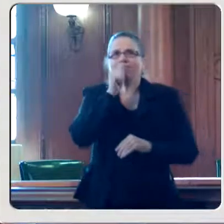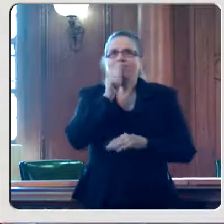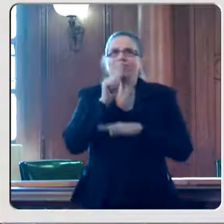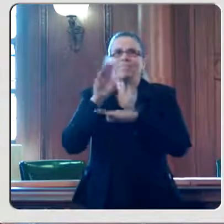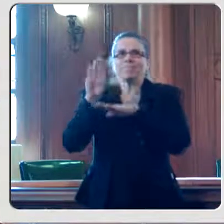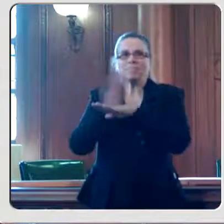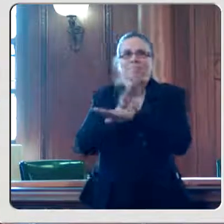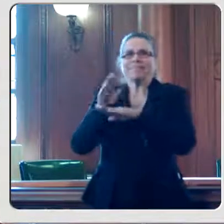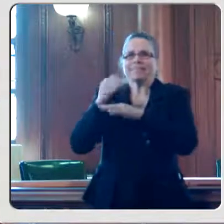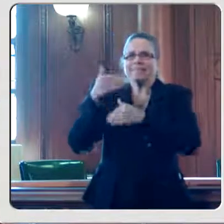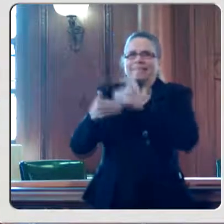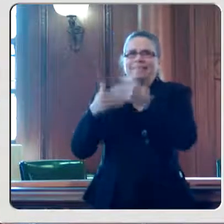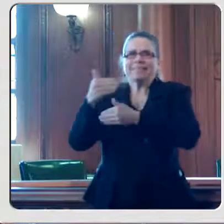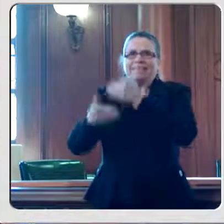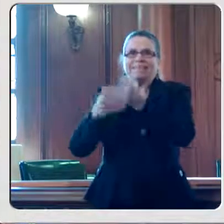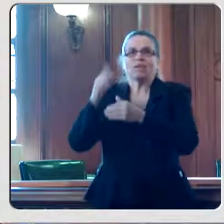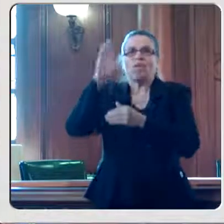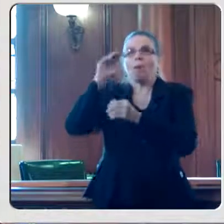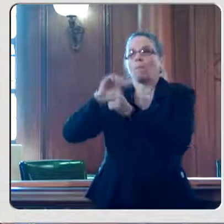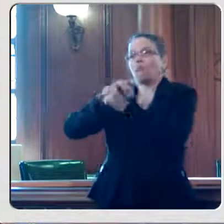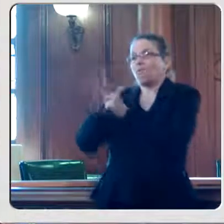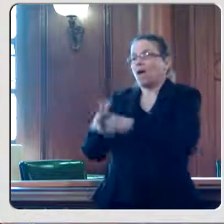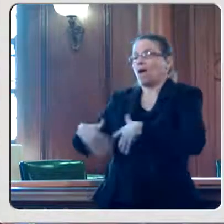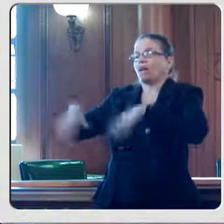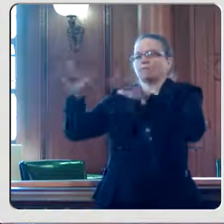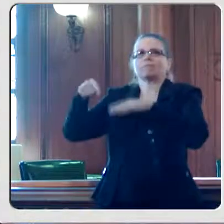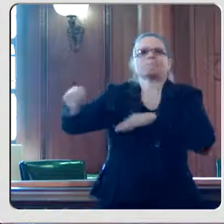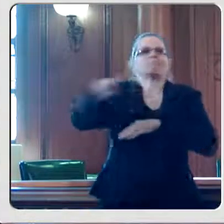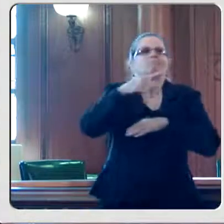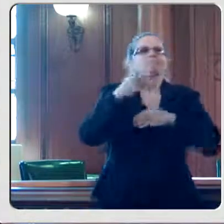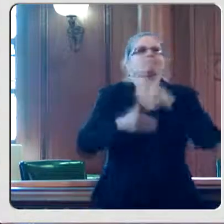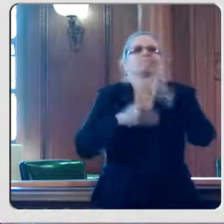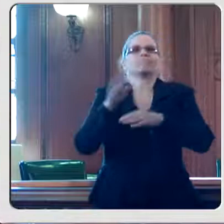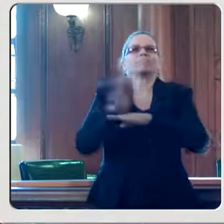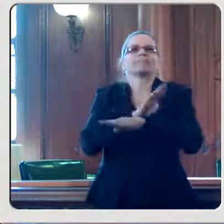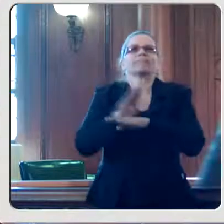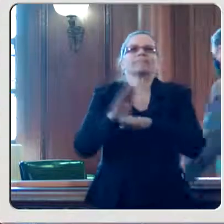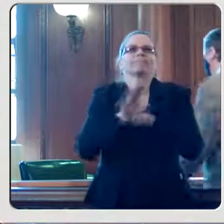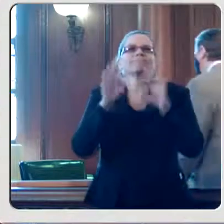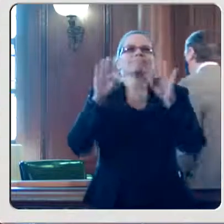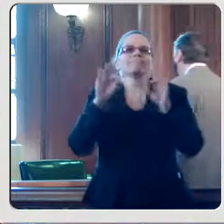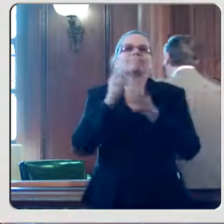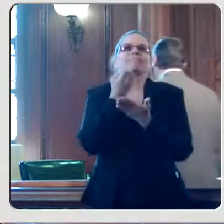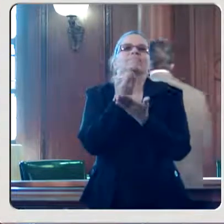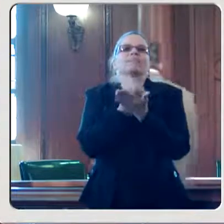post-COVID-19 vision. Chief Development Officer, City of Springfield, Tim Sheehan.